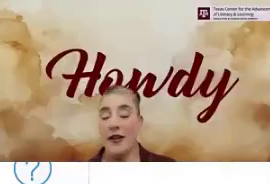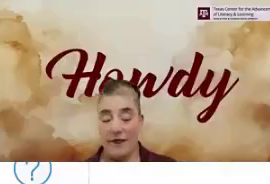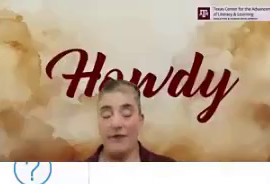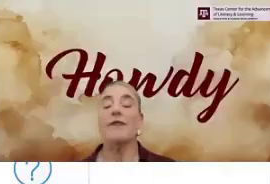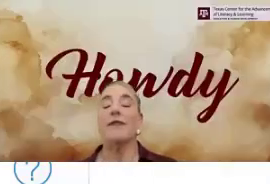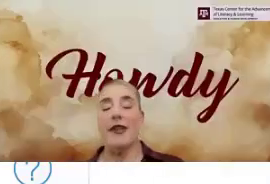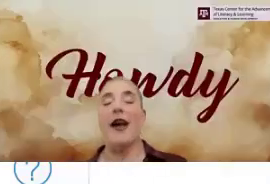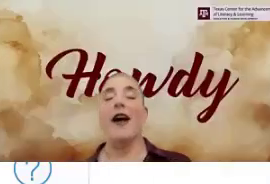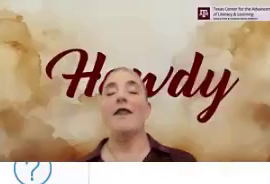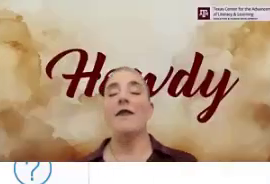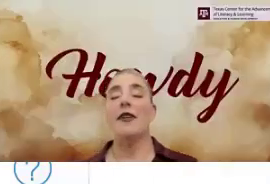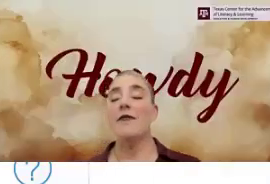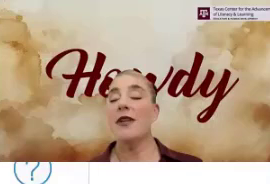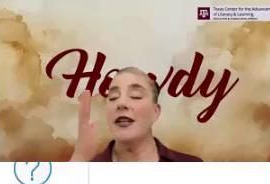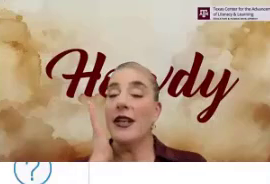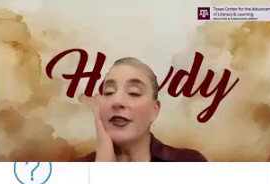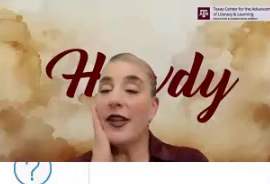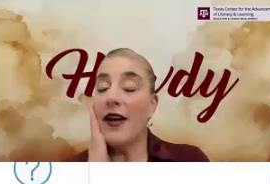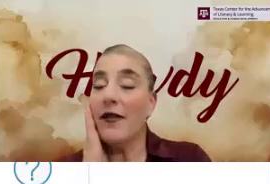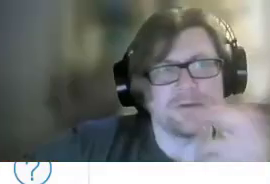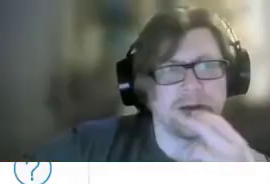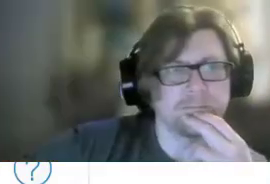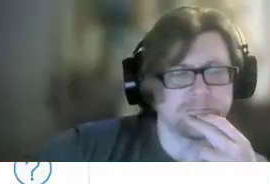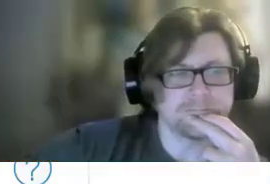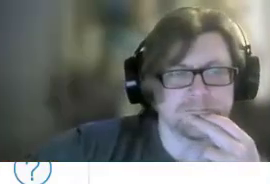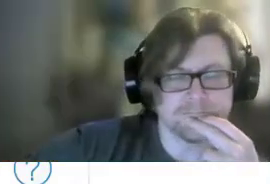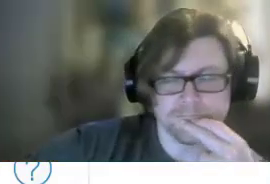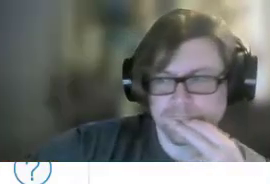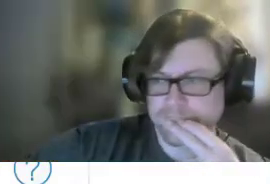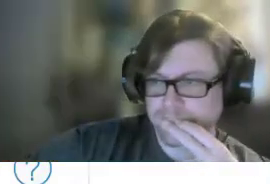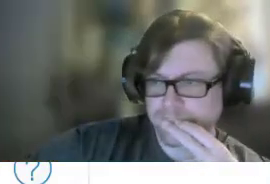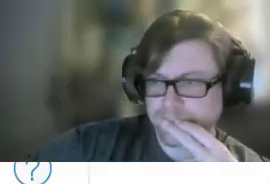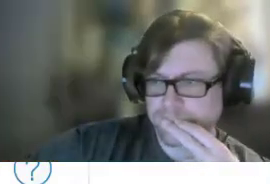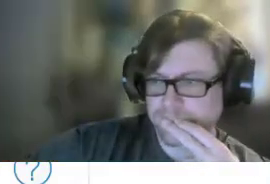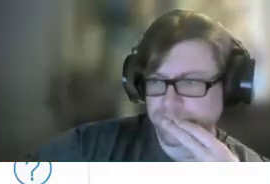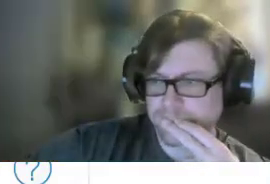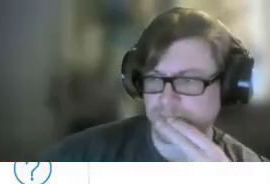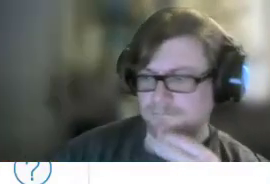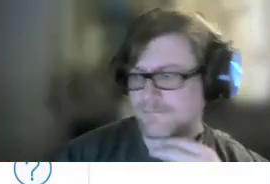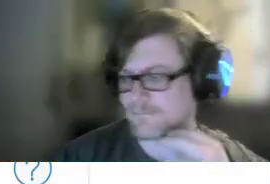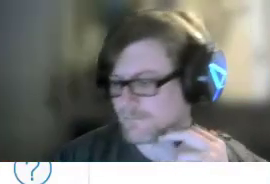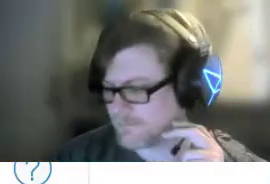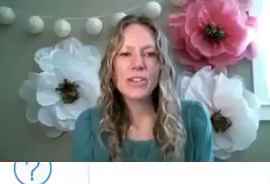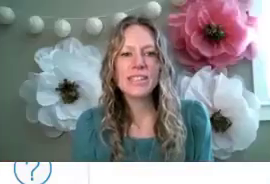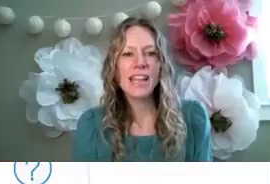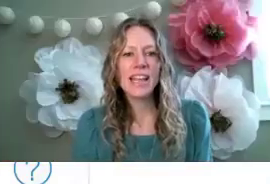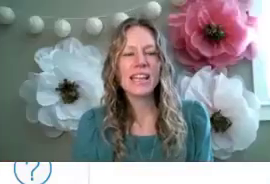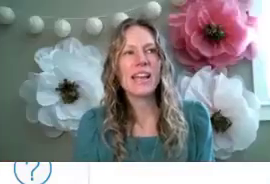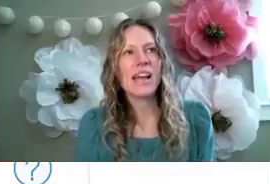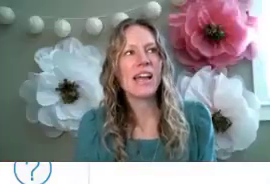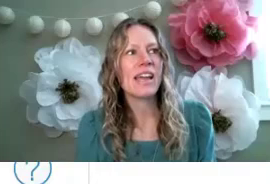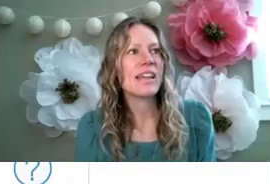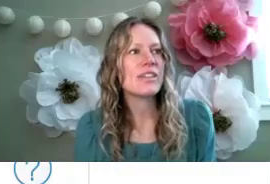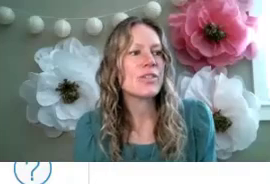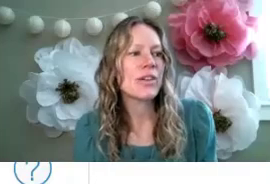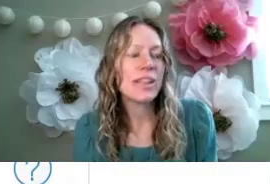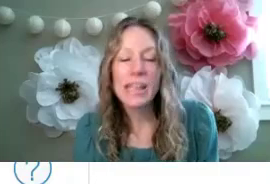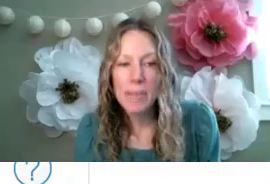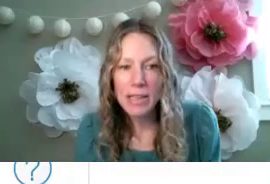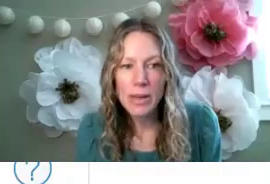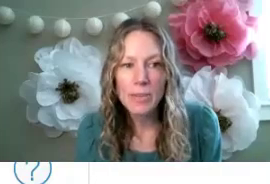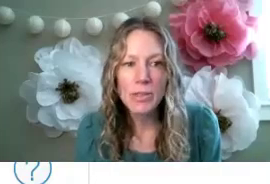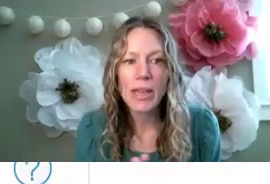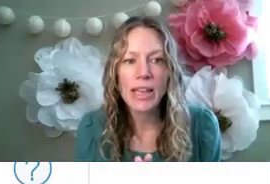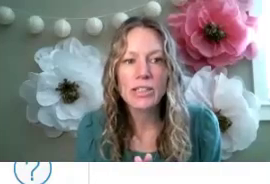Okay. Yeah. Give me There an could be a example. moment. Yeah. Yeah. Heather, give me an example. So it's like intro